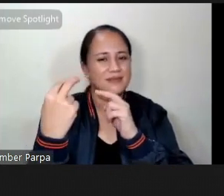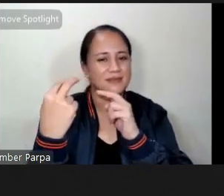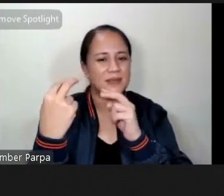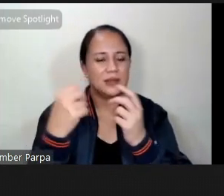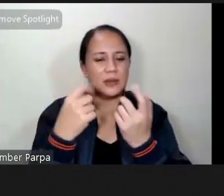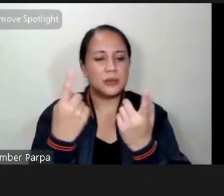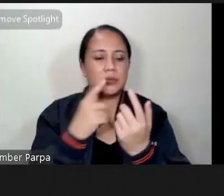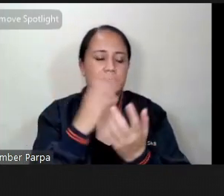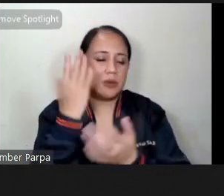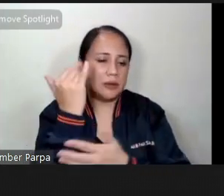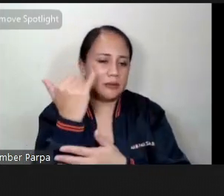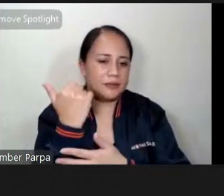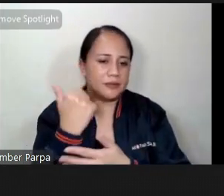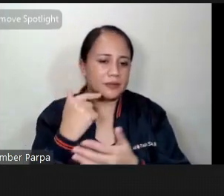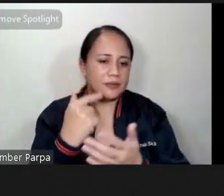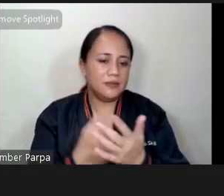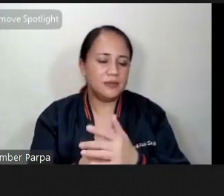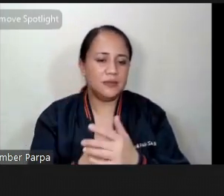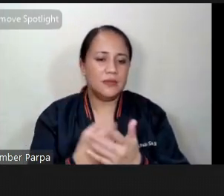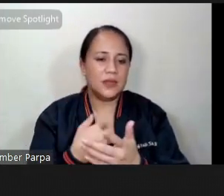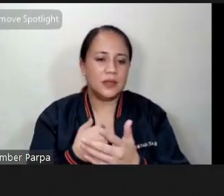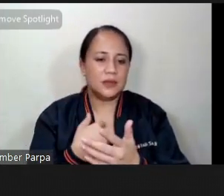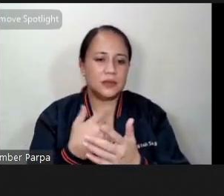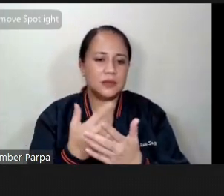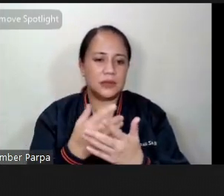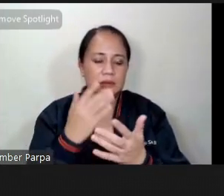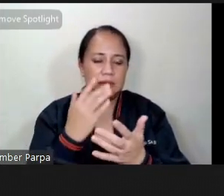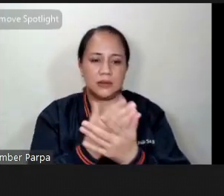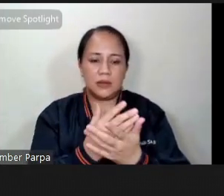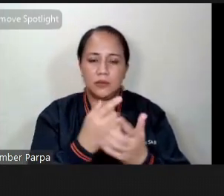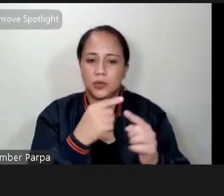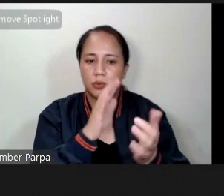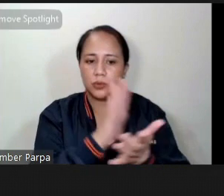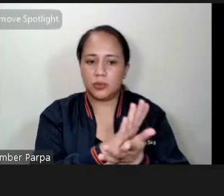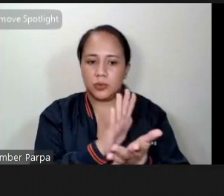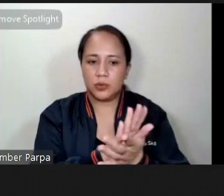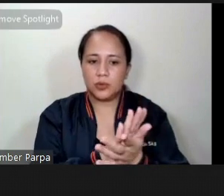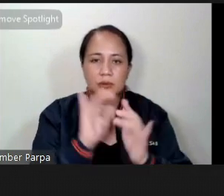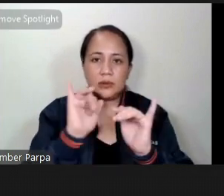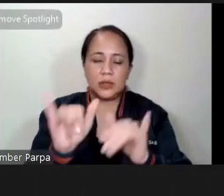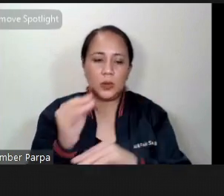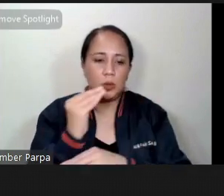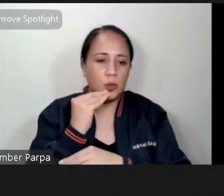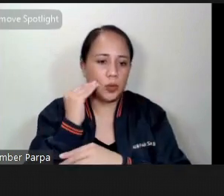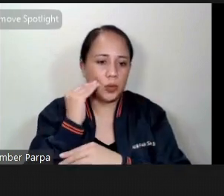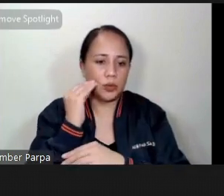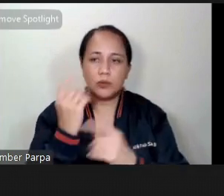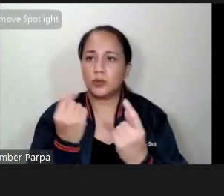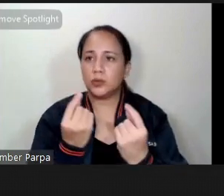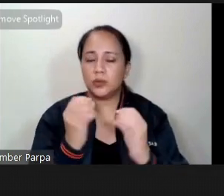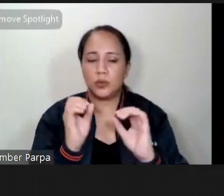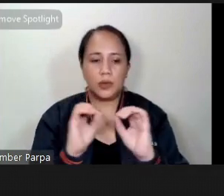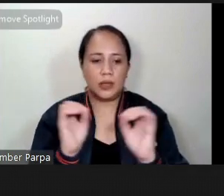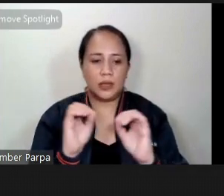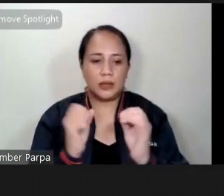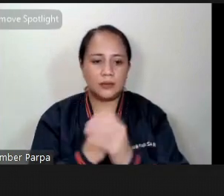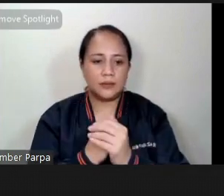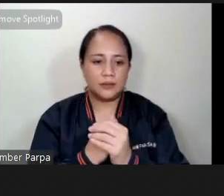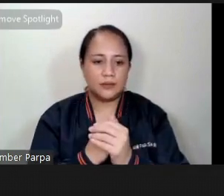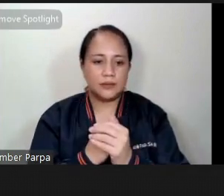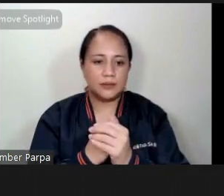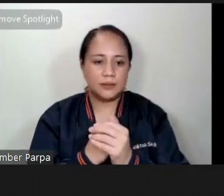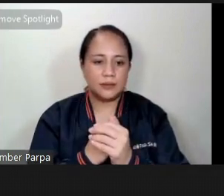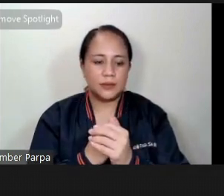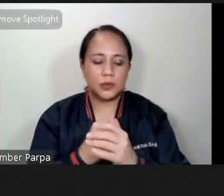so mad that they made me stop going to school and had kept me in the house with nothing else to do but breathe and do